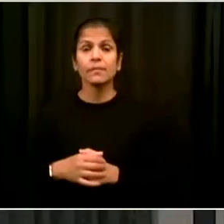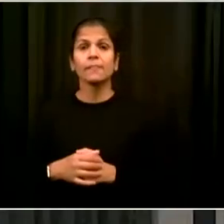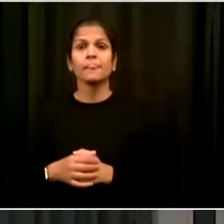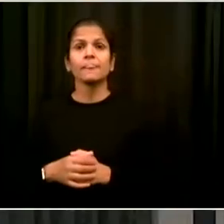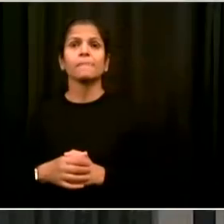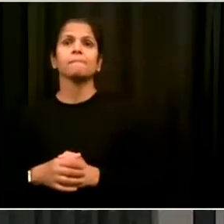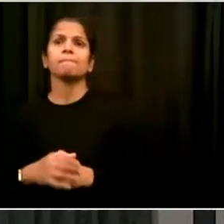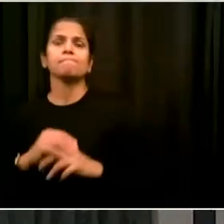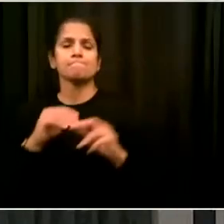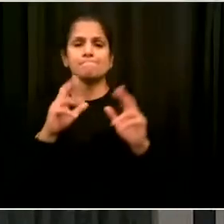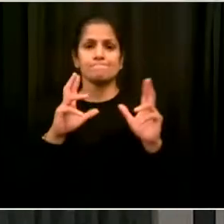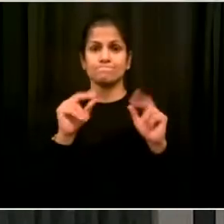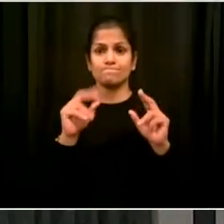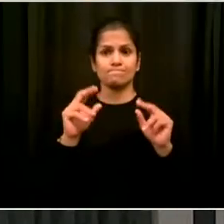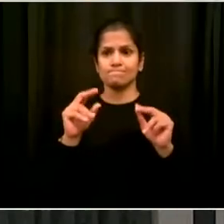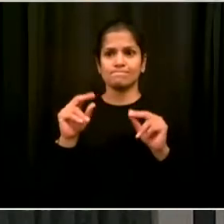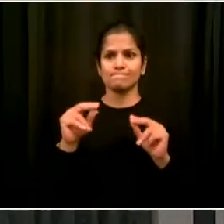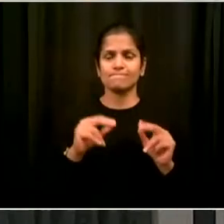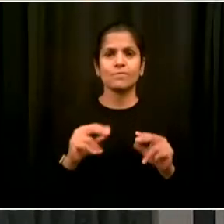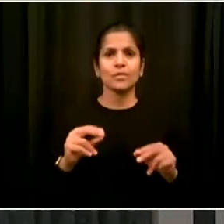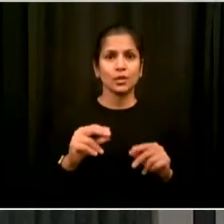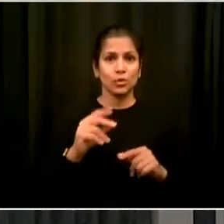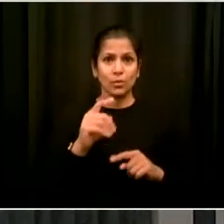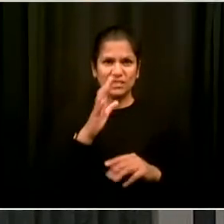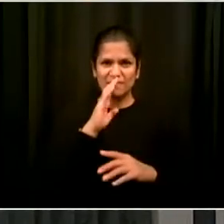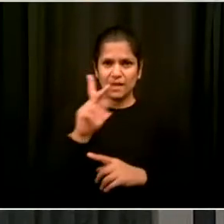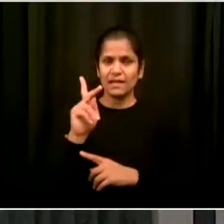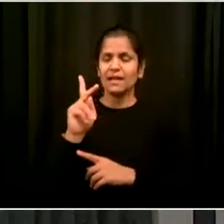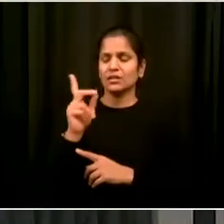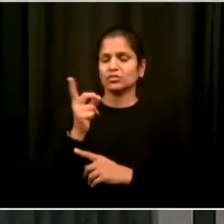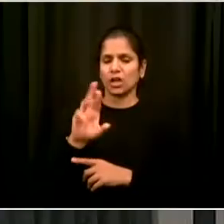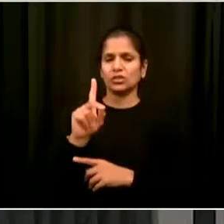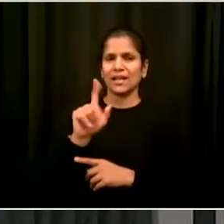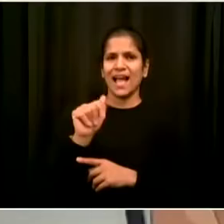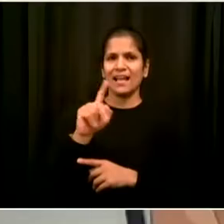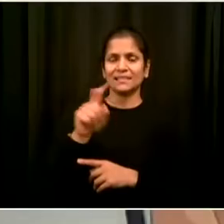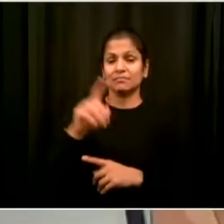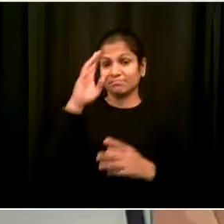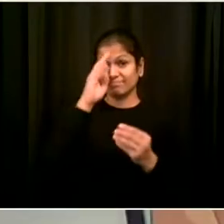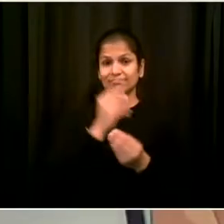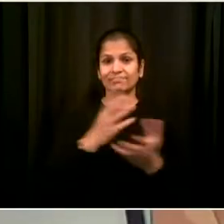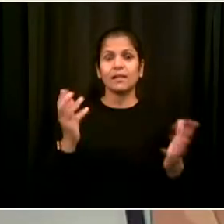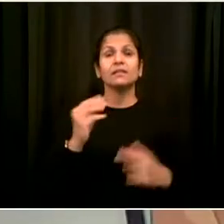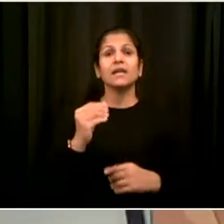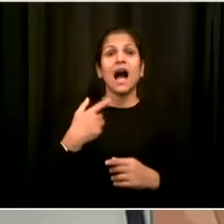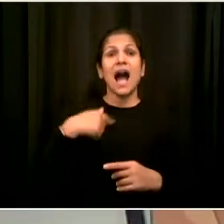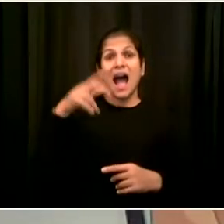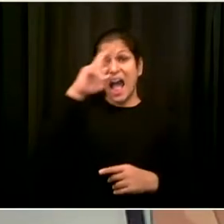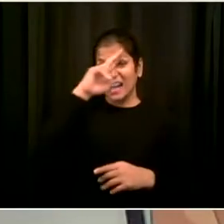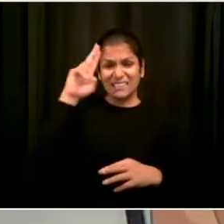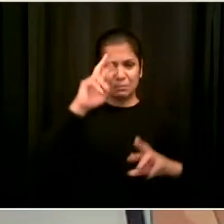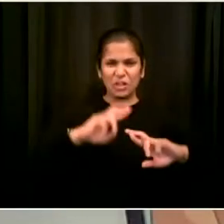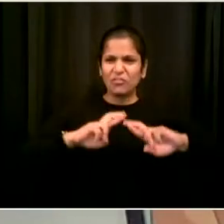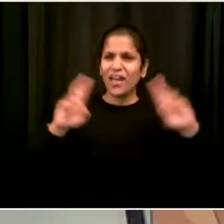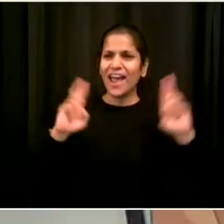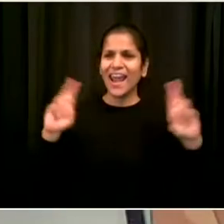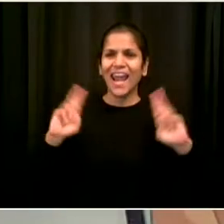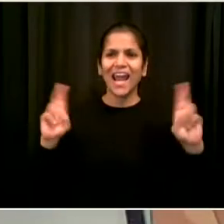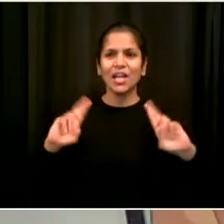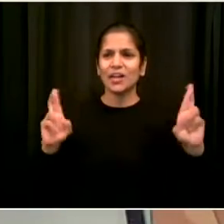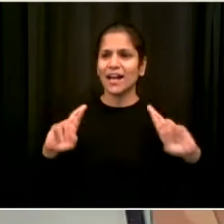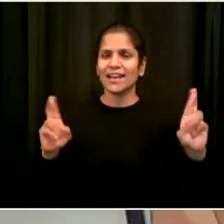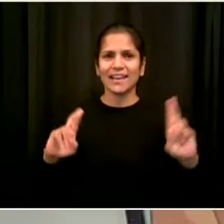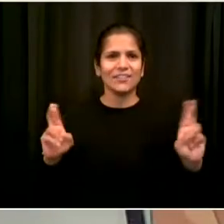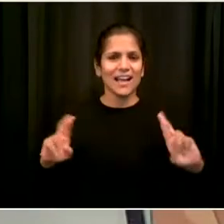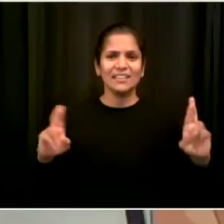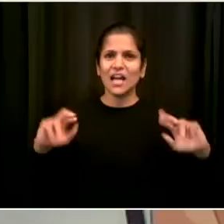Just to say that the healthcare system is ready to start vaccinating the people at the highest risk of COVID who are